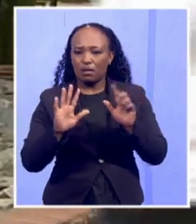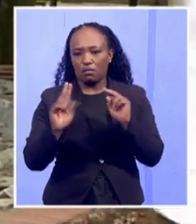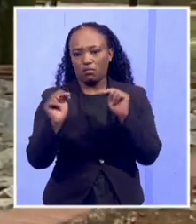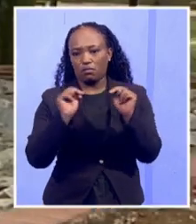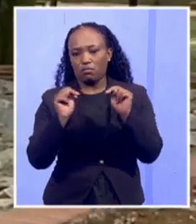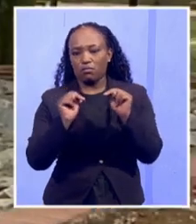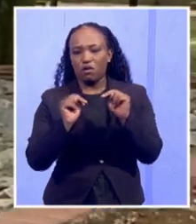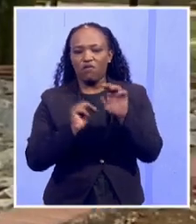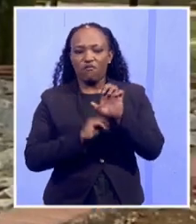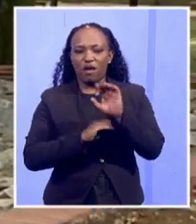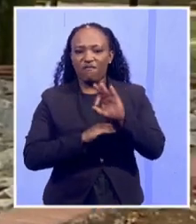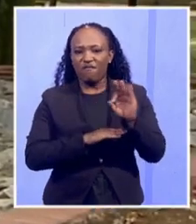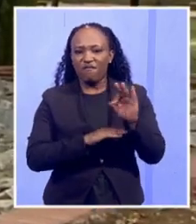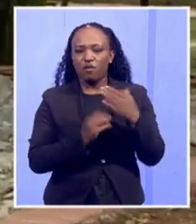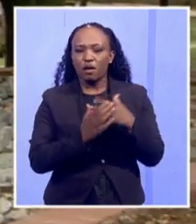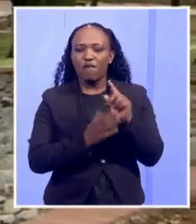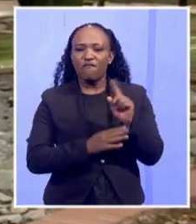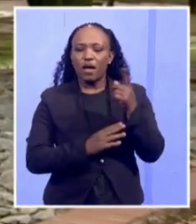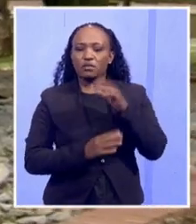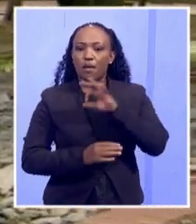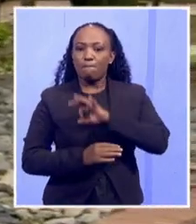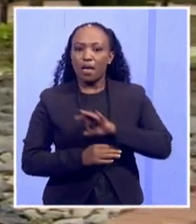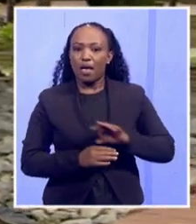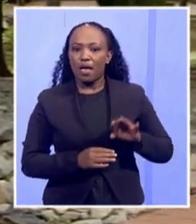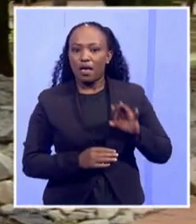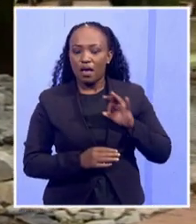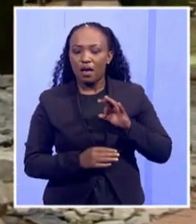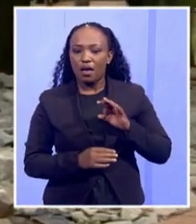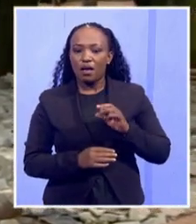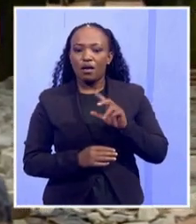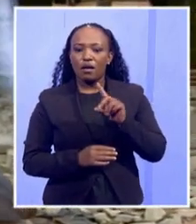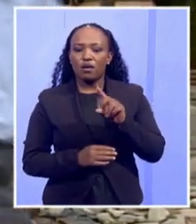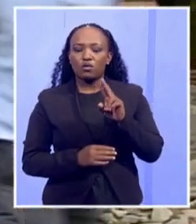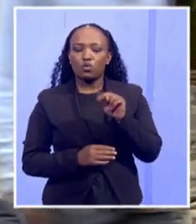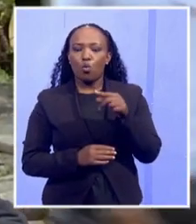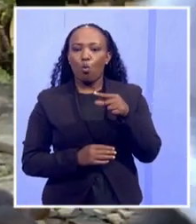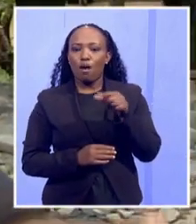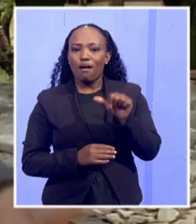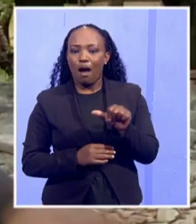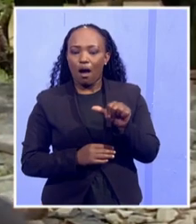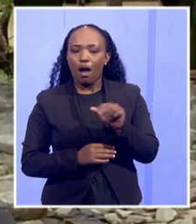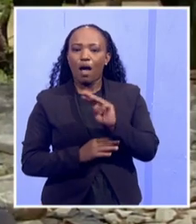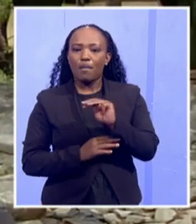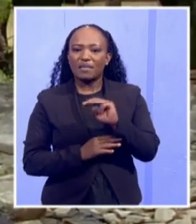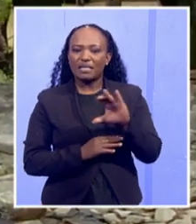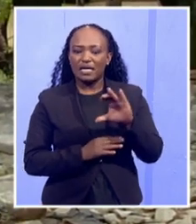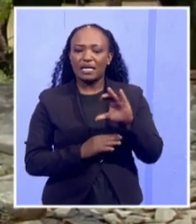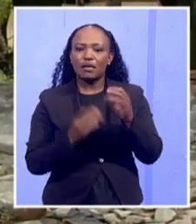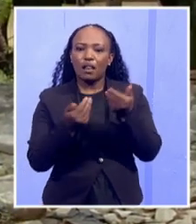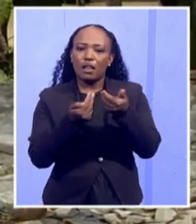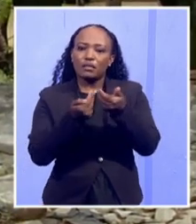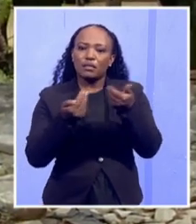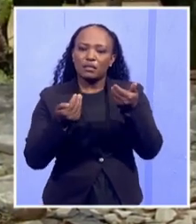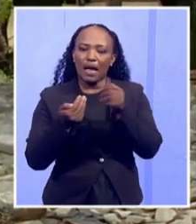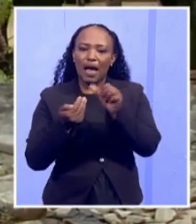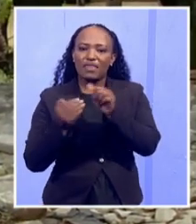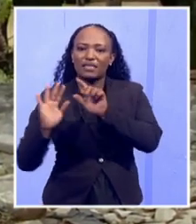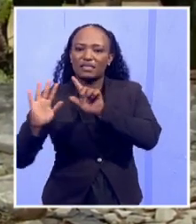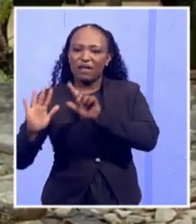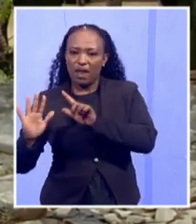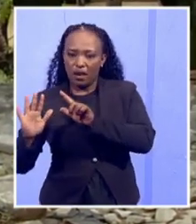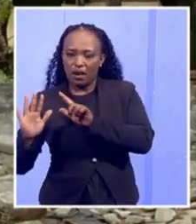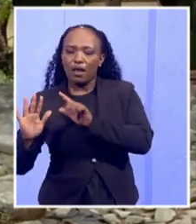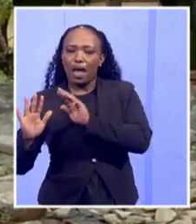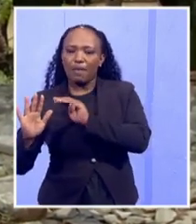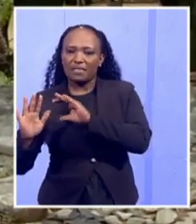the EFF getting its first mayor, which would see Dunga being the mayor and splitting the MMC position, 7 of them going to the ANC, and also